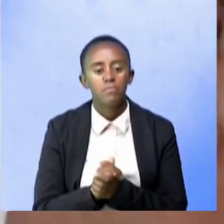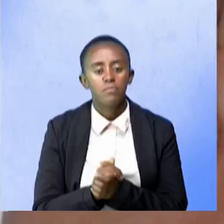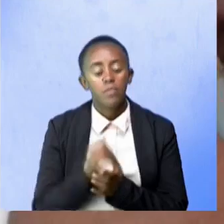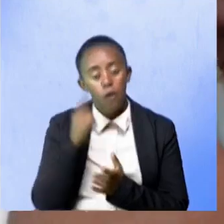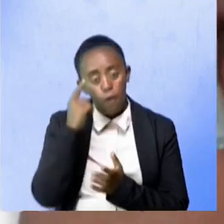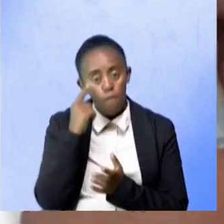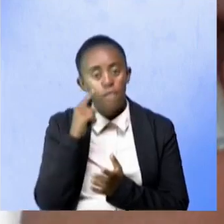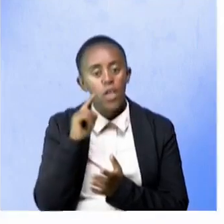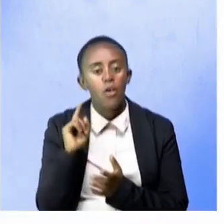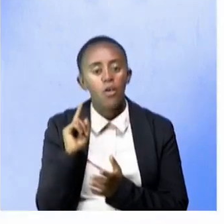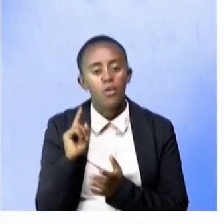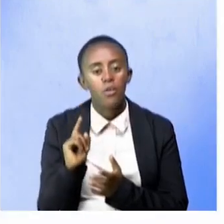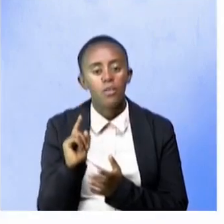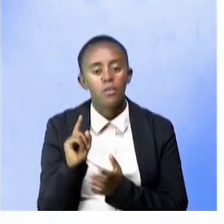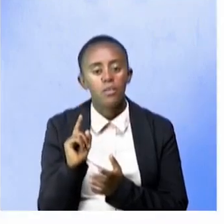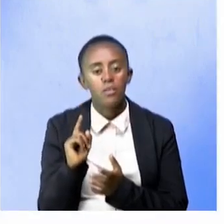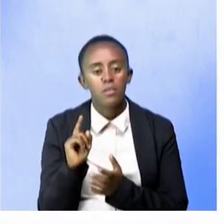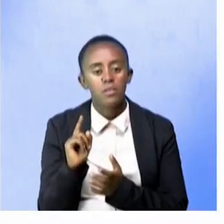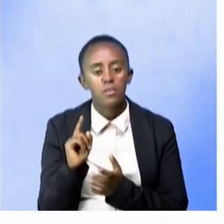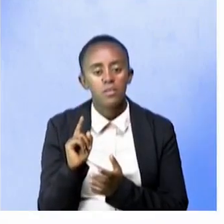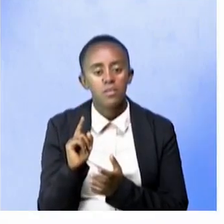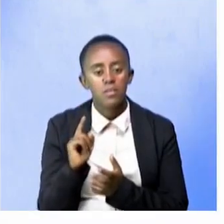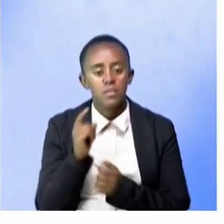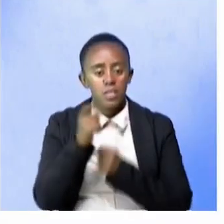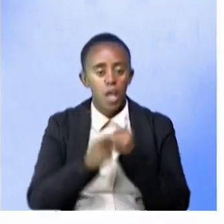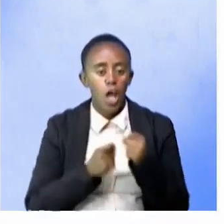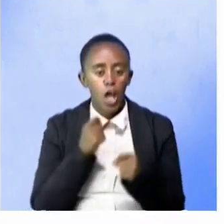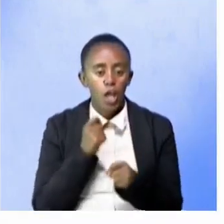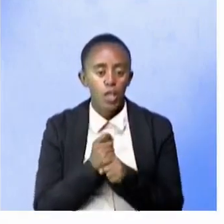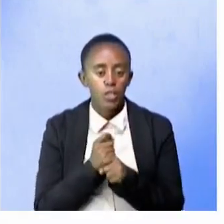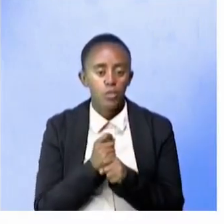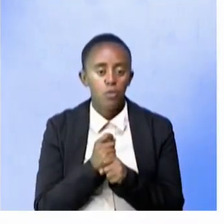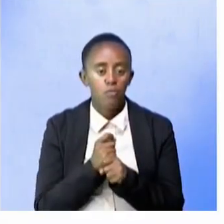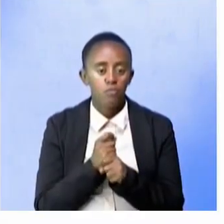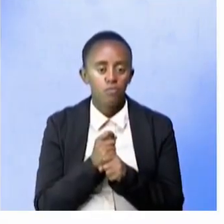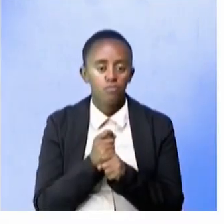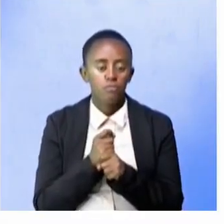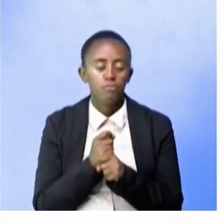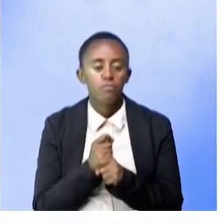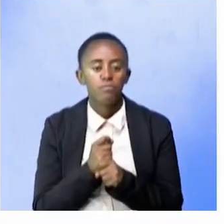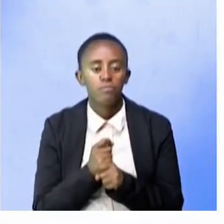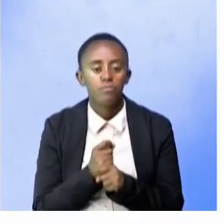for the age of